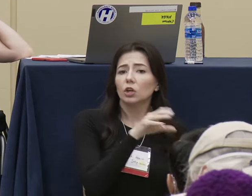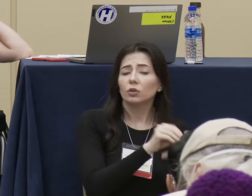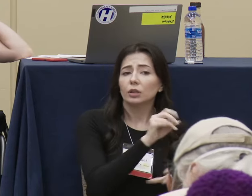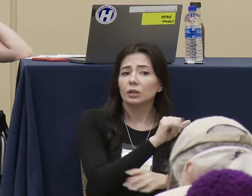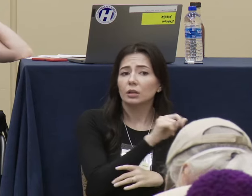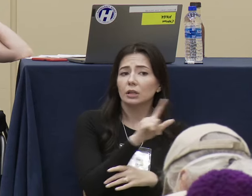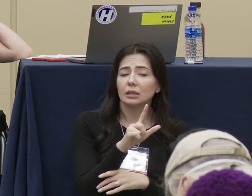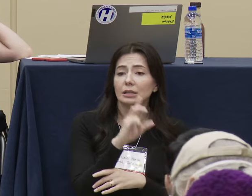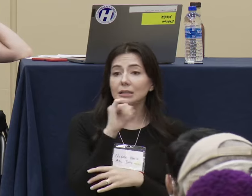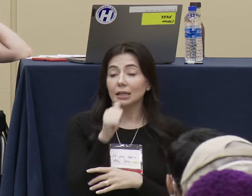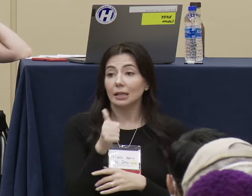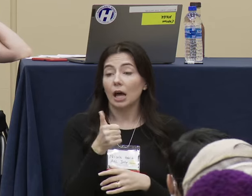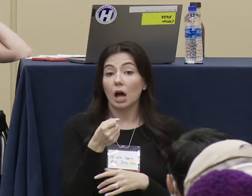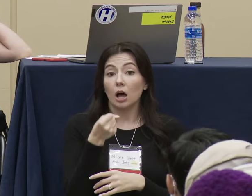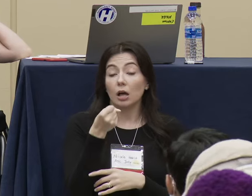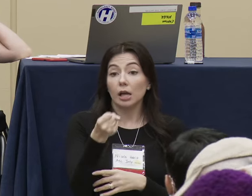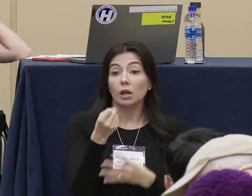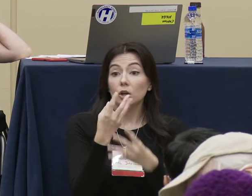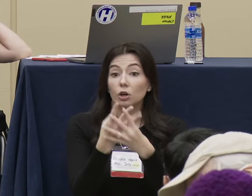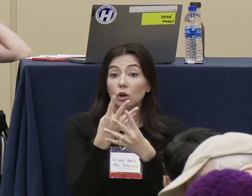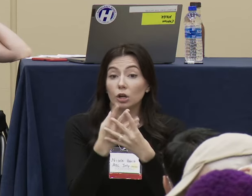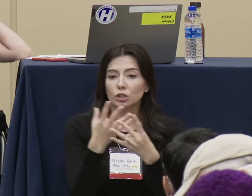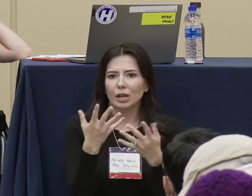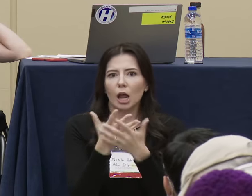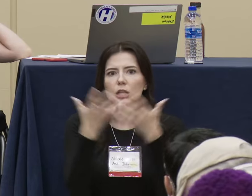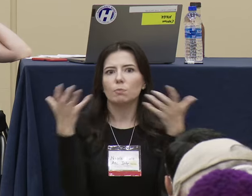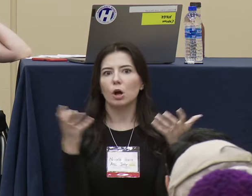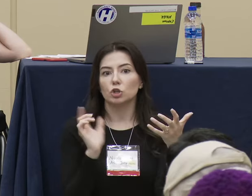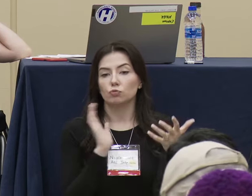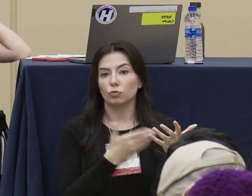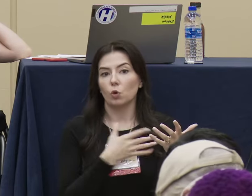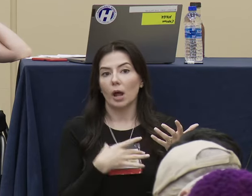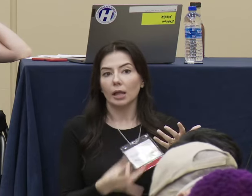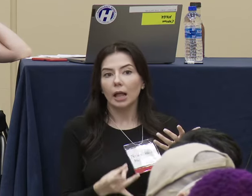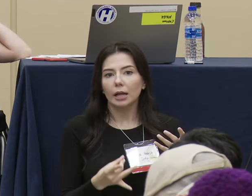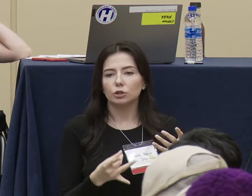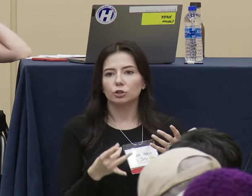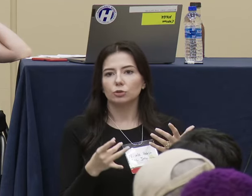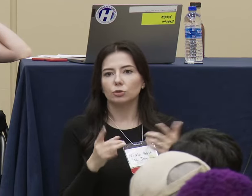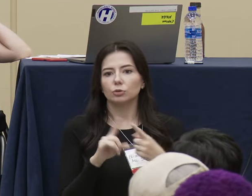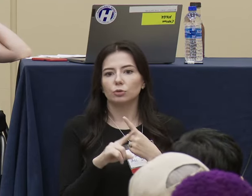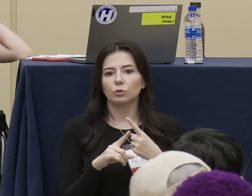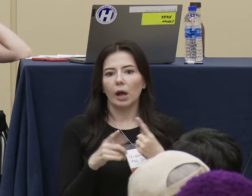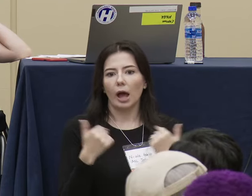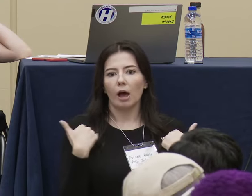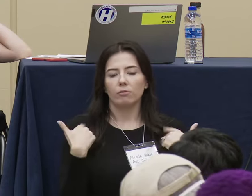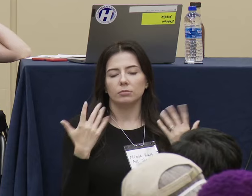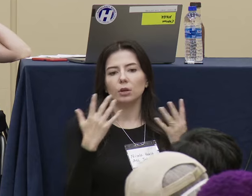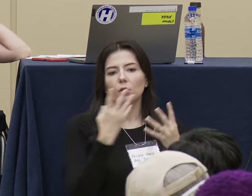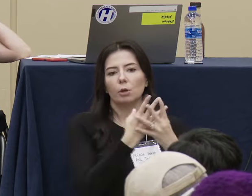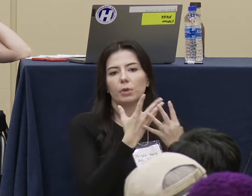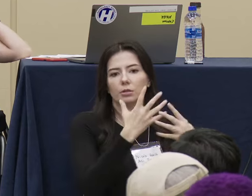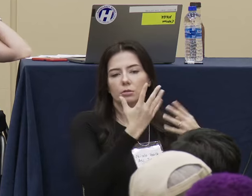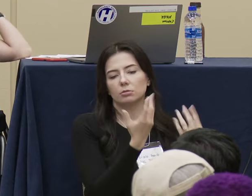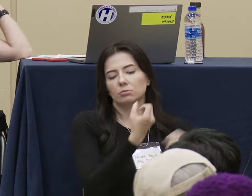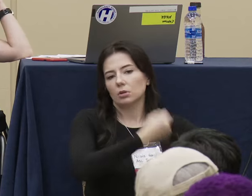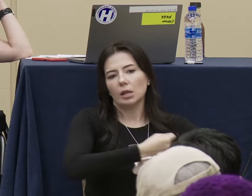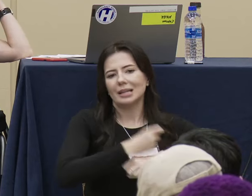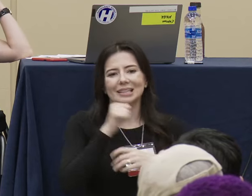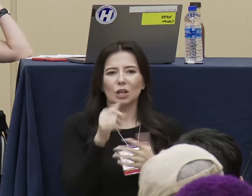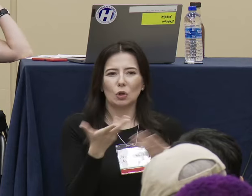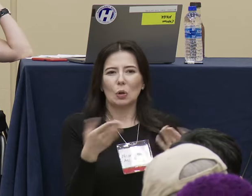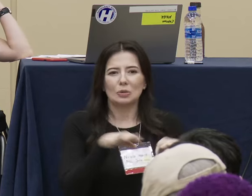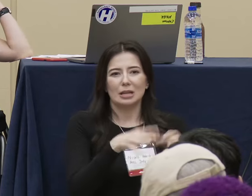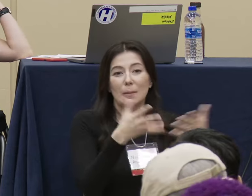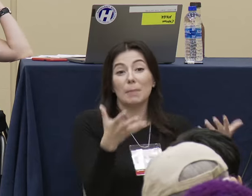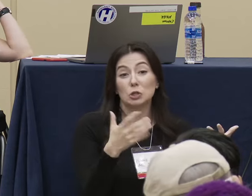not decarcerate as much as we would like them to. But we, you know, we live in a kind of a little bit of a different political economy and social